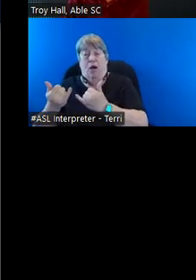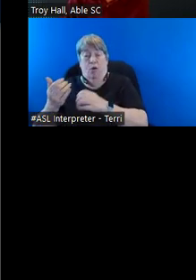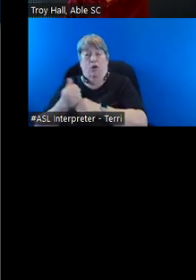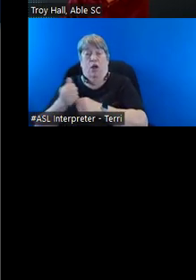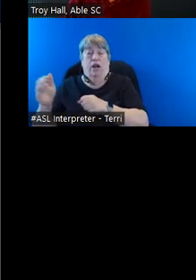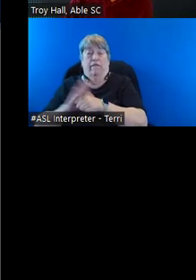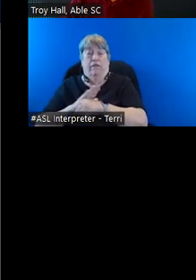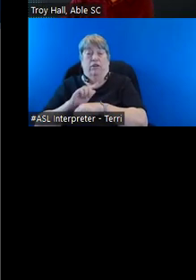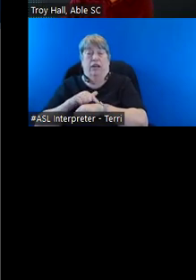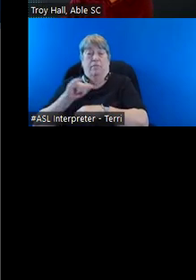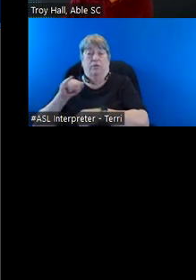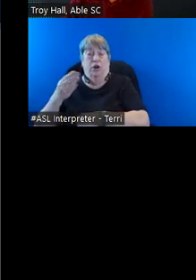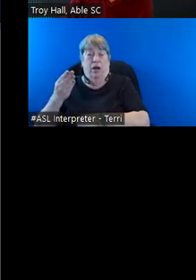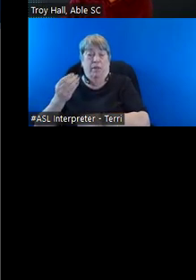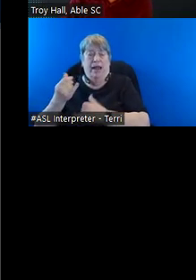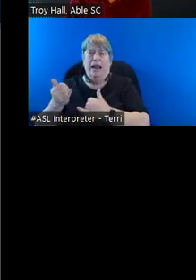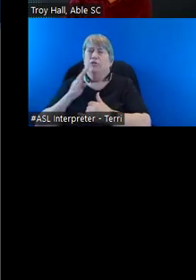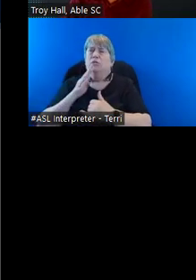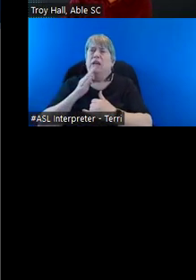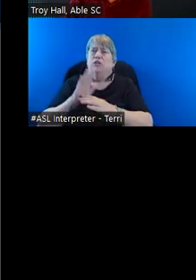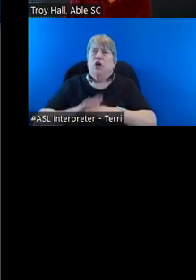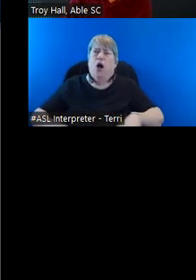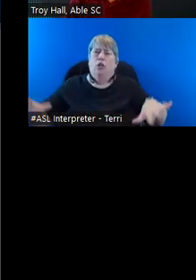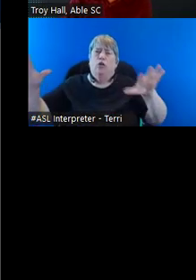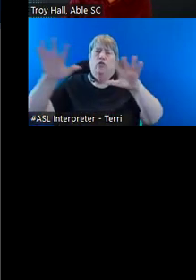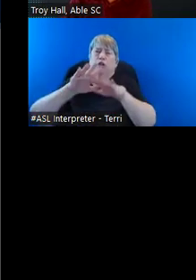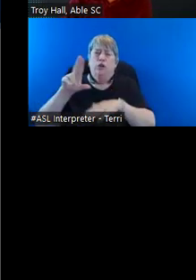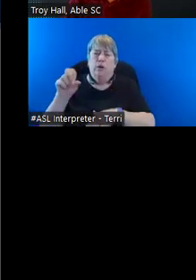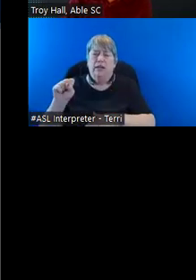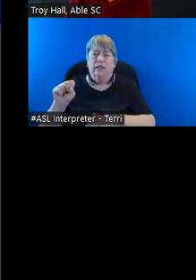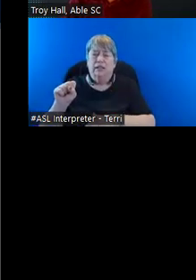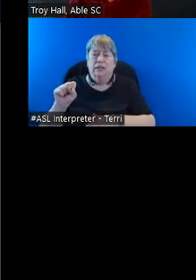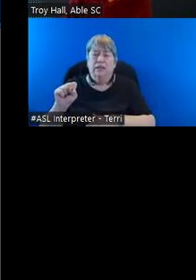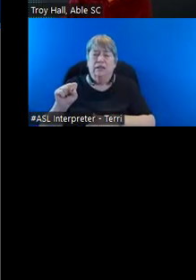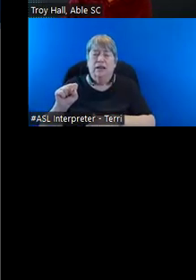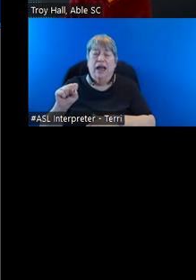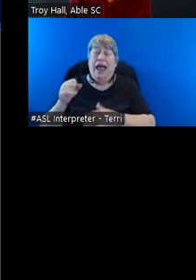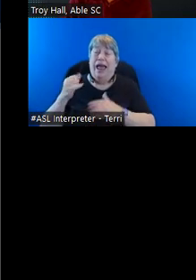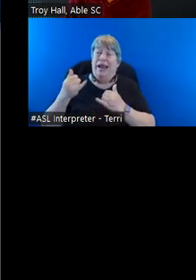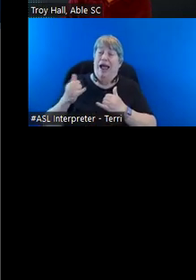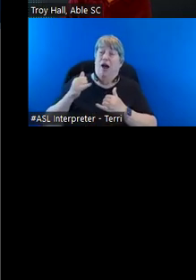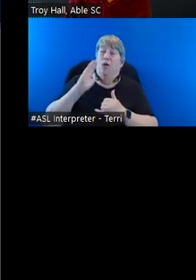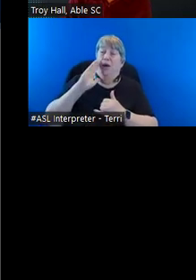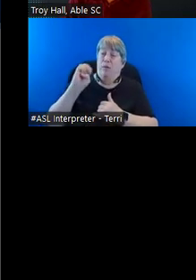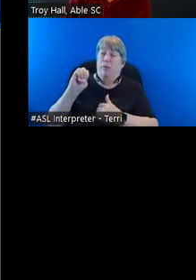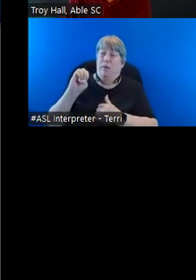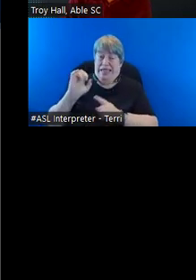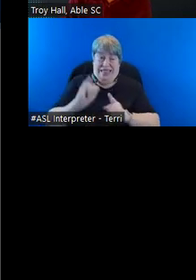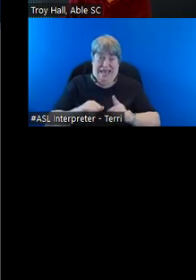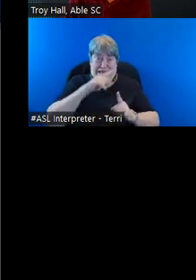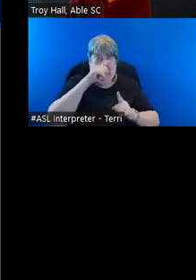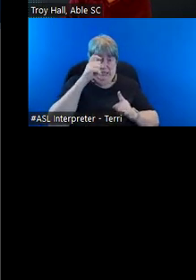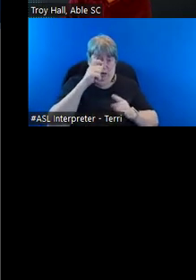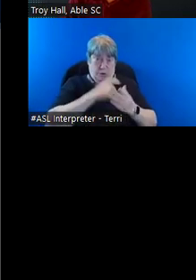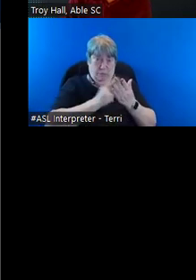transition services. And he's going to be the keynote speaker at that same summer program that